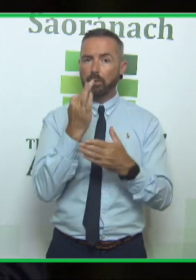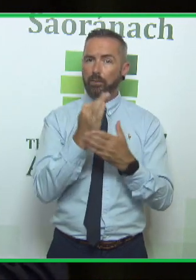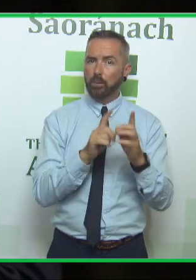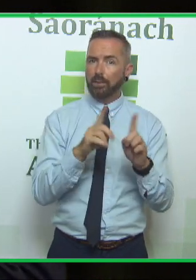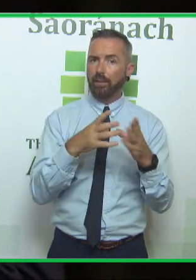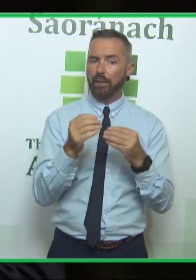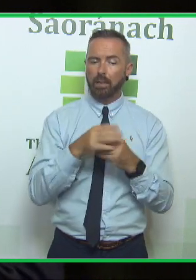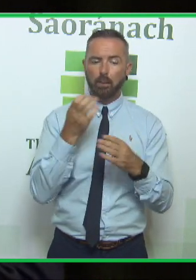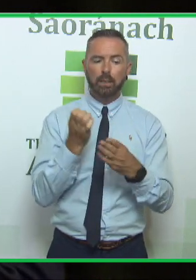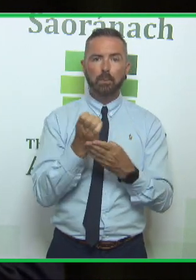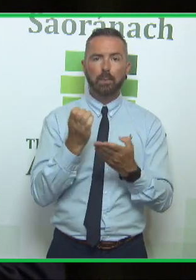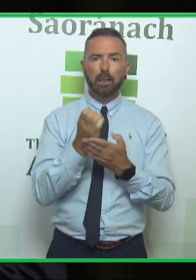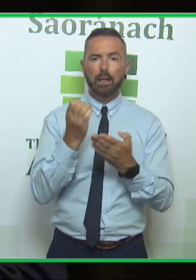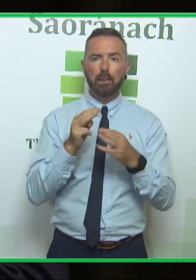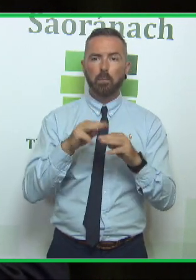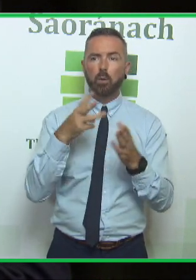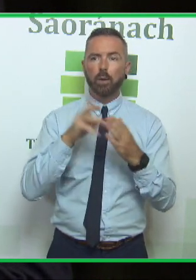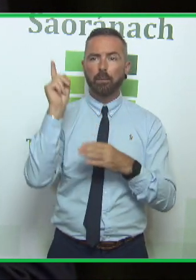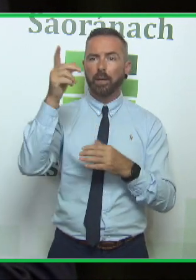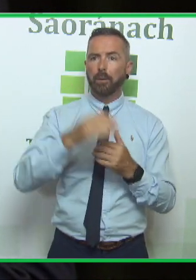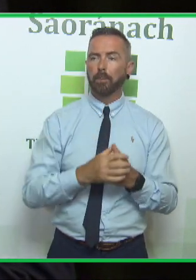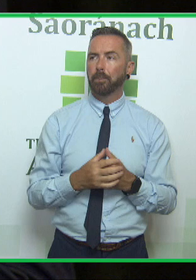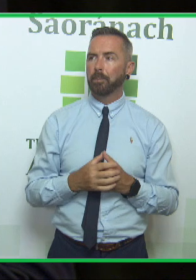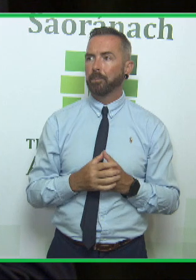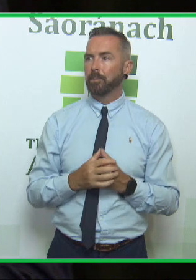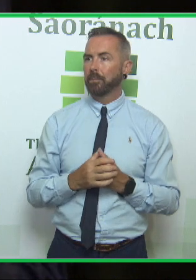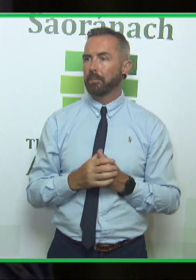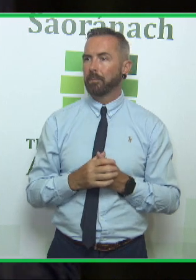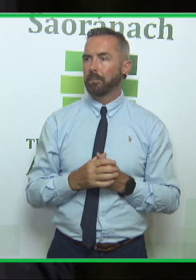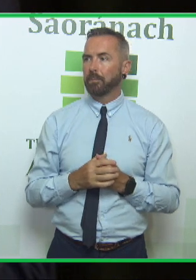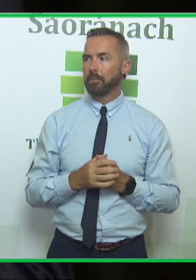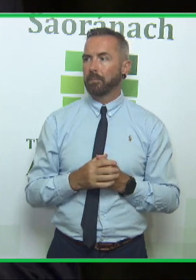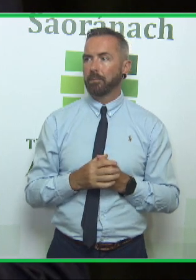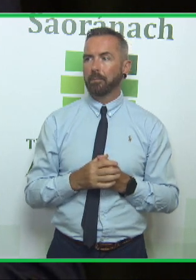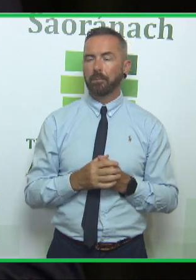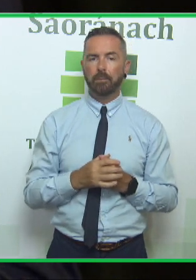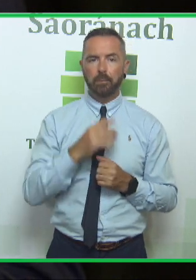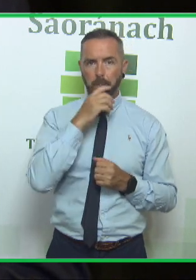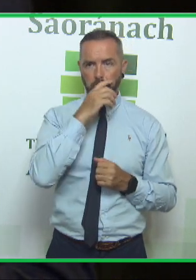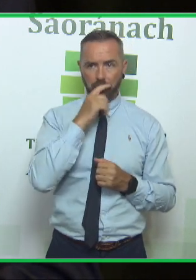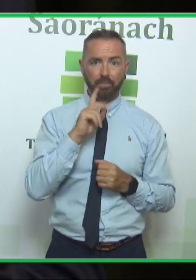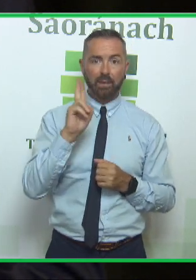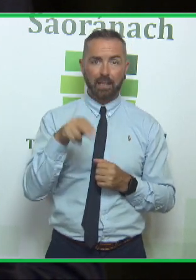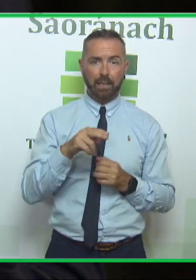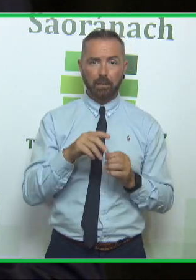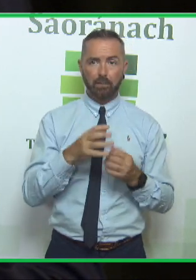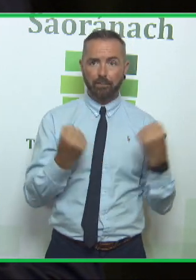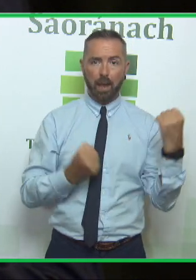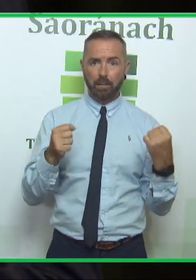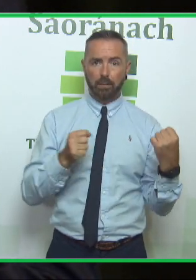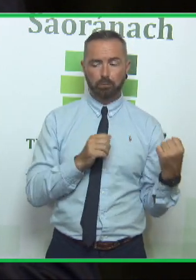but I'll explain all that when I'm down there. And that can roll in and out of an area, and we can respond to